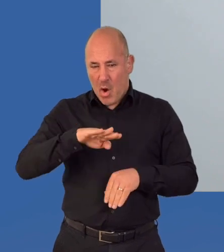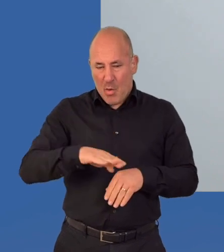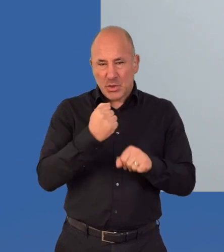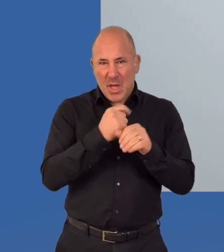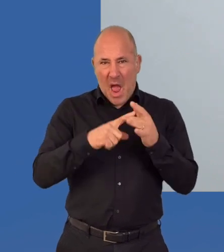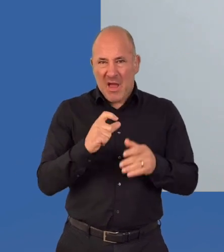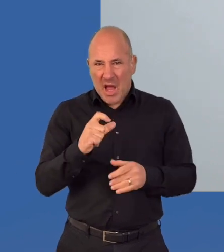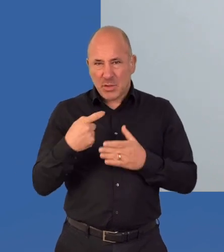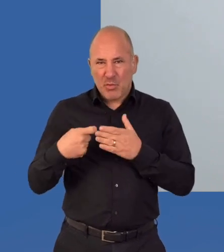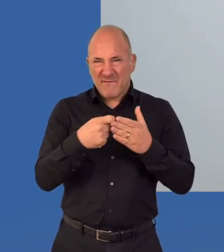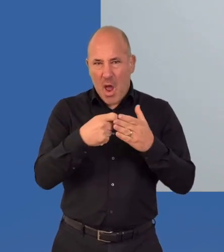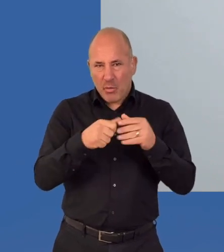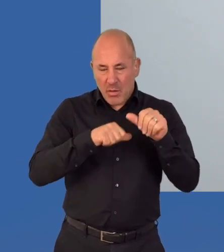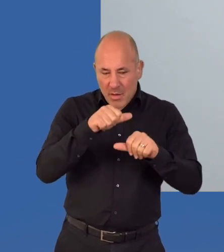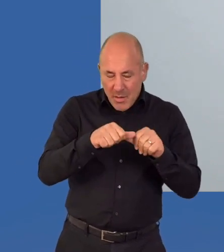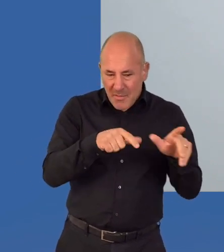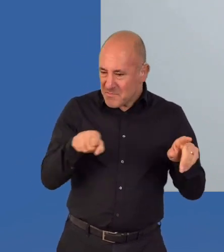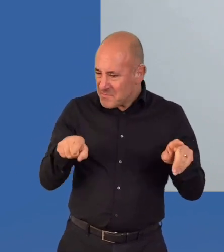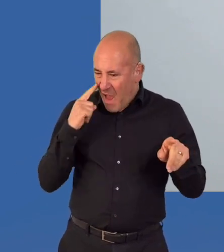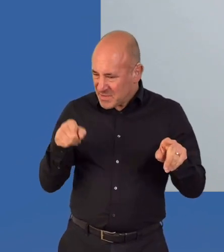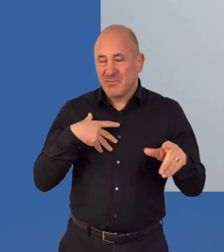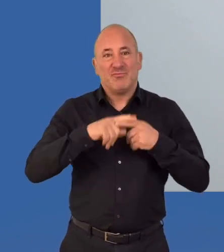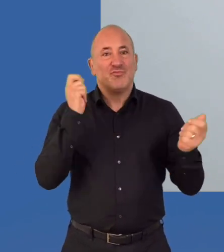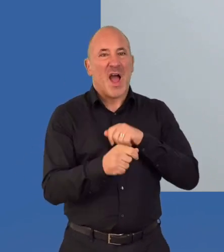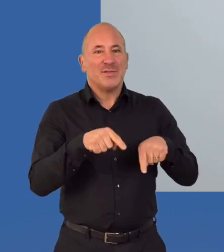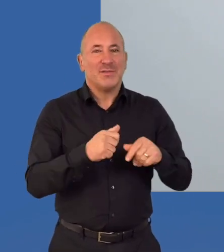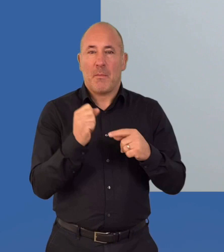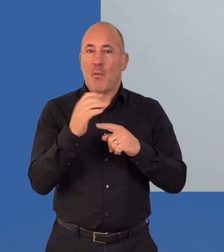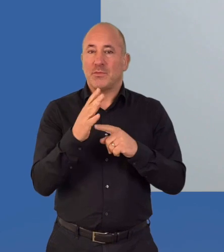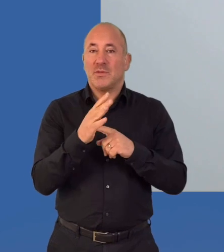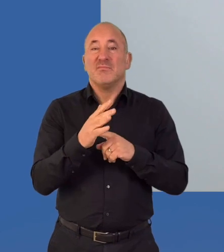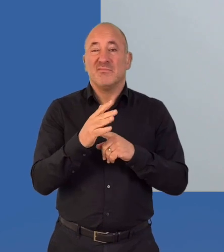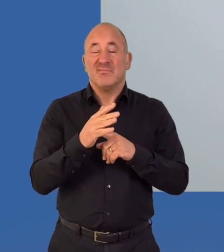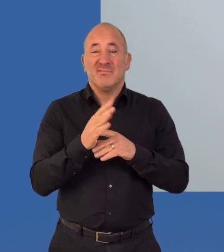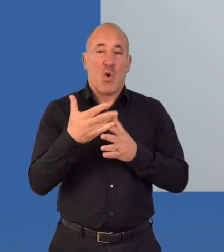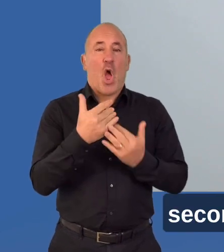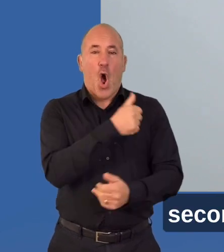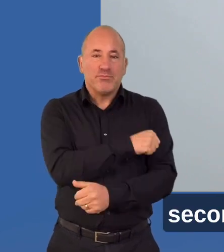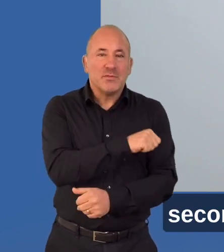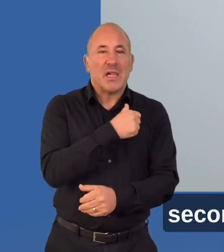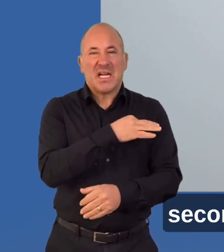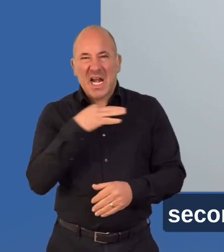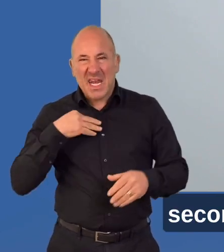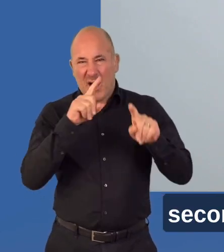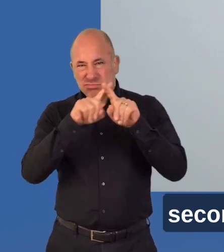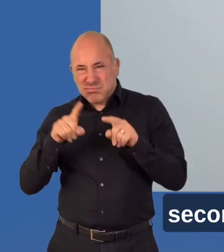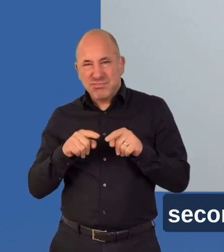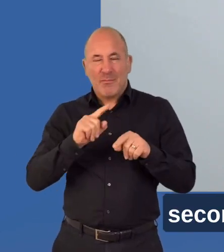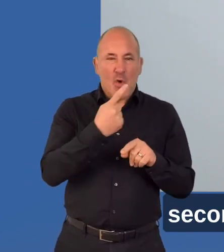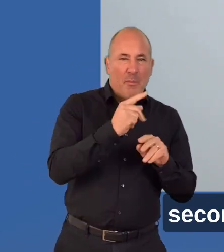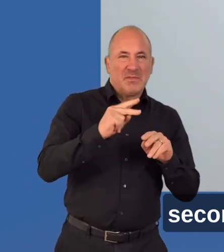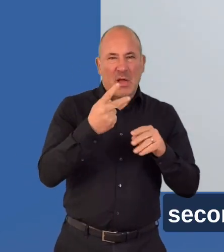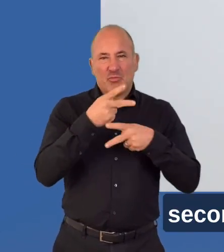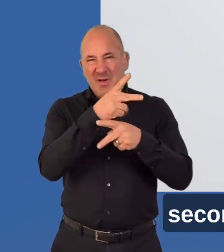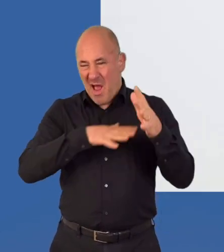cancer referral practice is going to change. Importantly, this is supported by primary and secondary care leaders across Cheshire